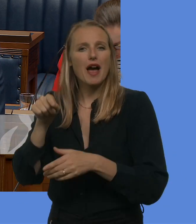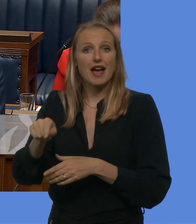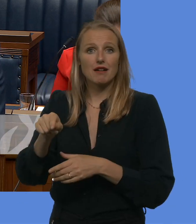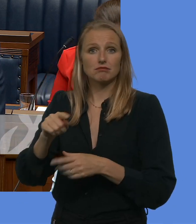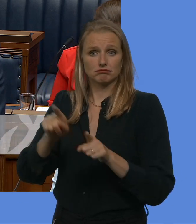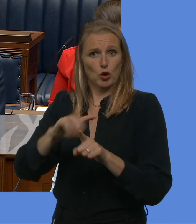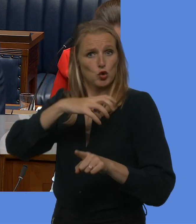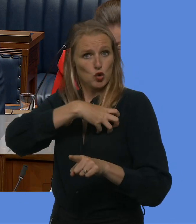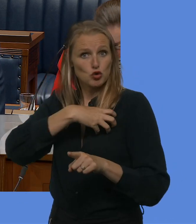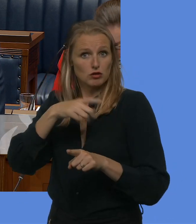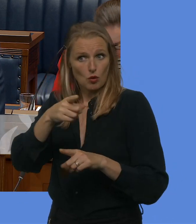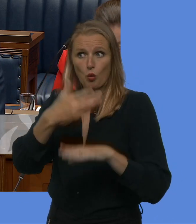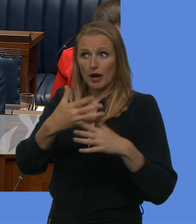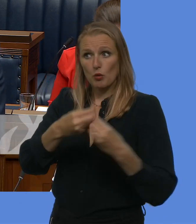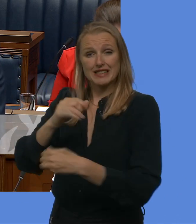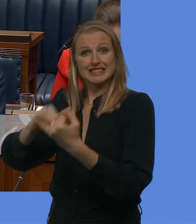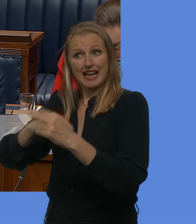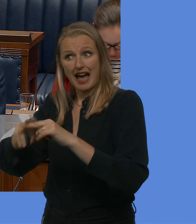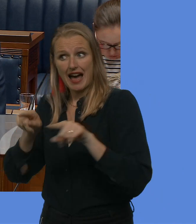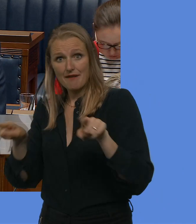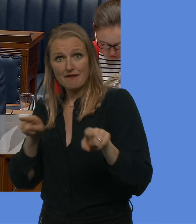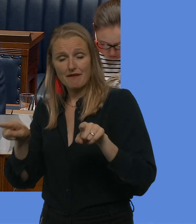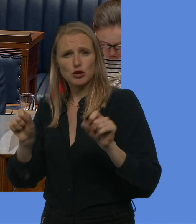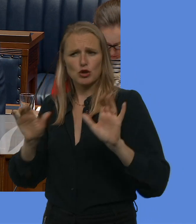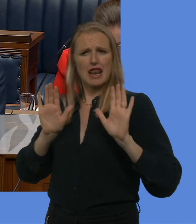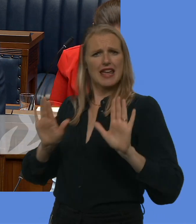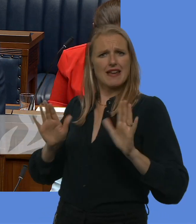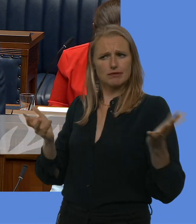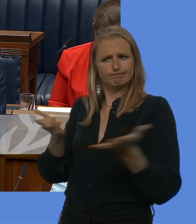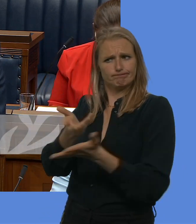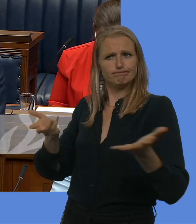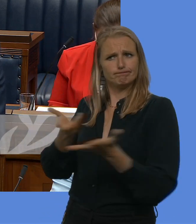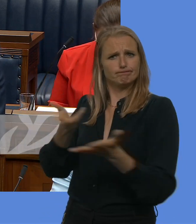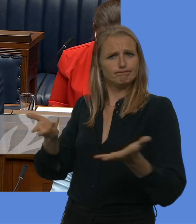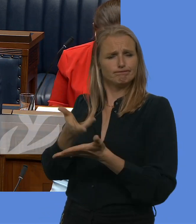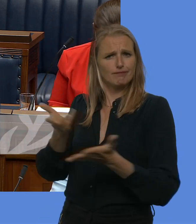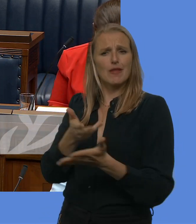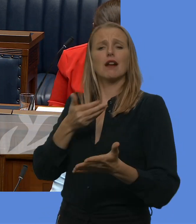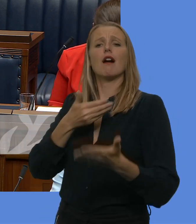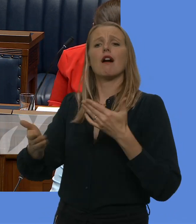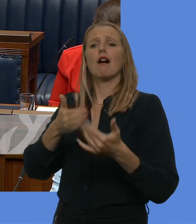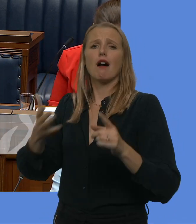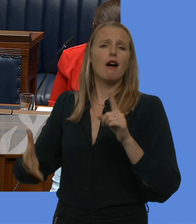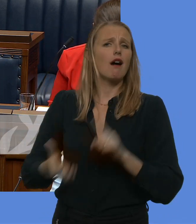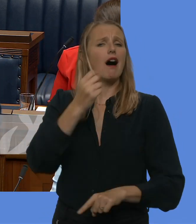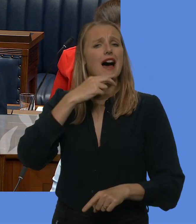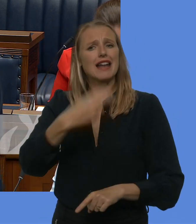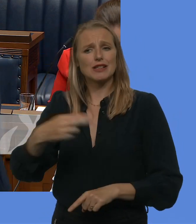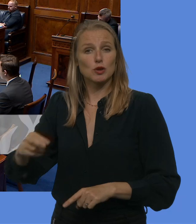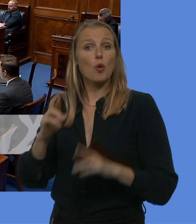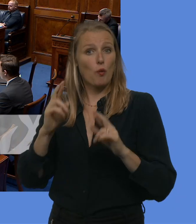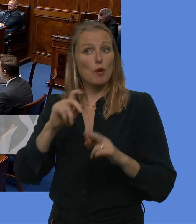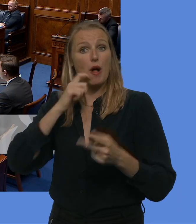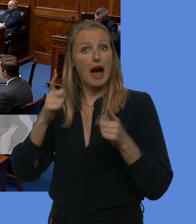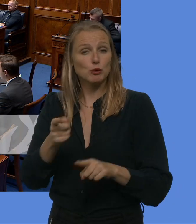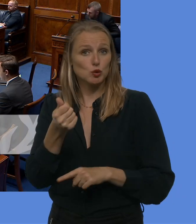engaging with the relevant officials should be given the space to get this issue concluded, and I hope we can expedite that as soon as possible.